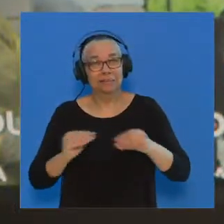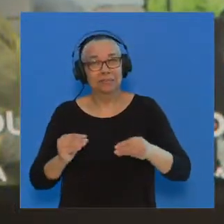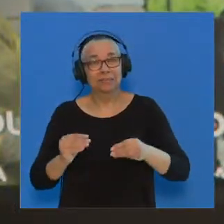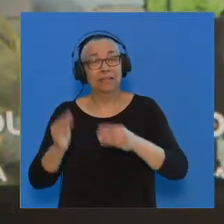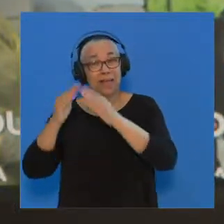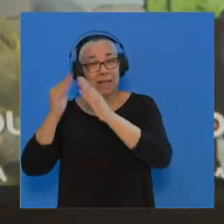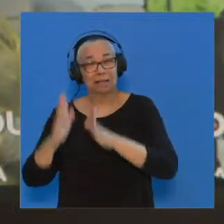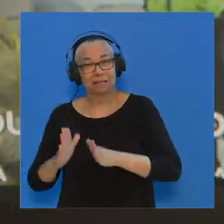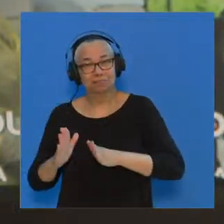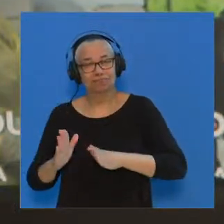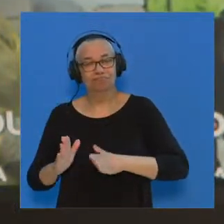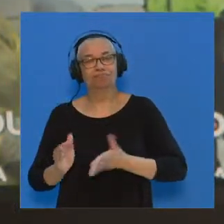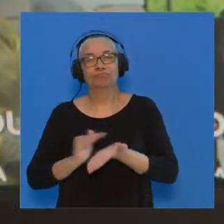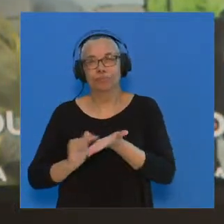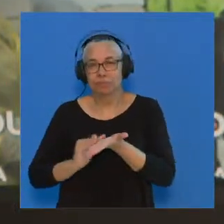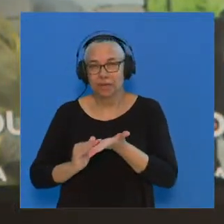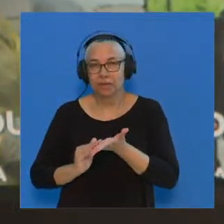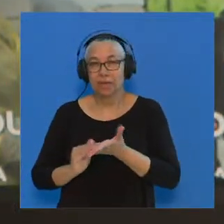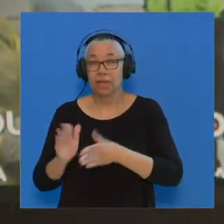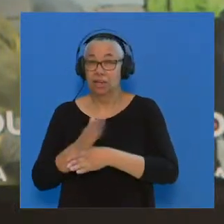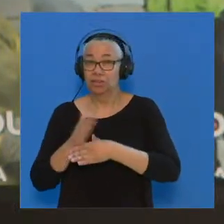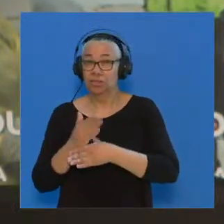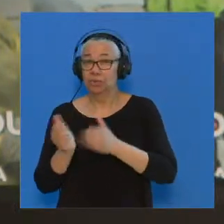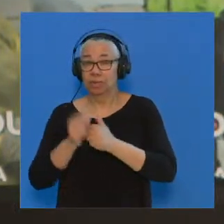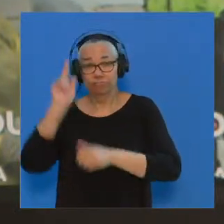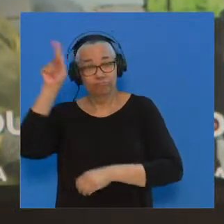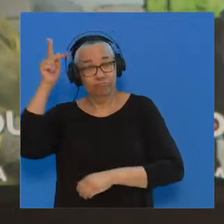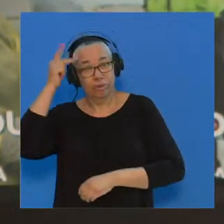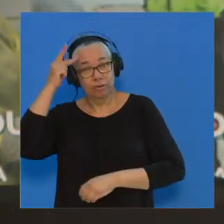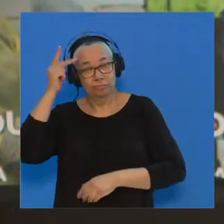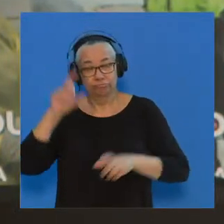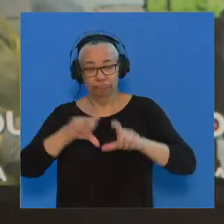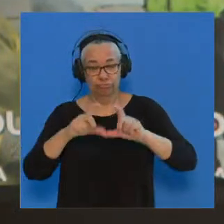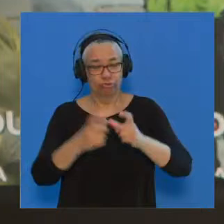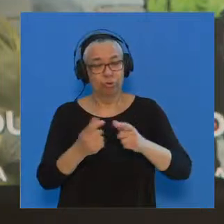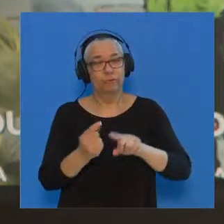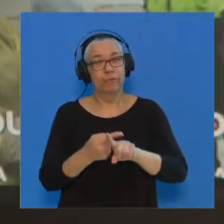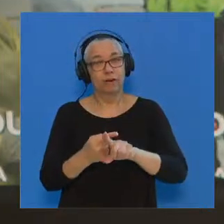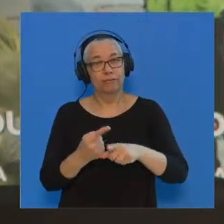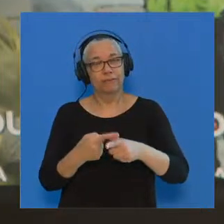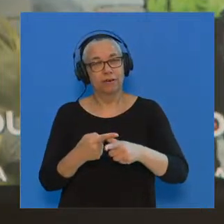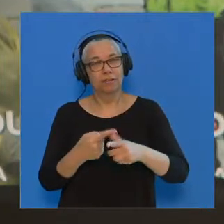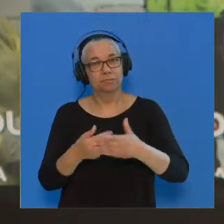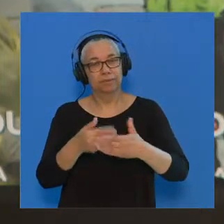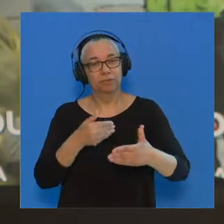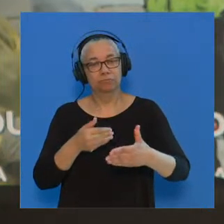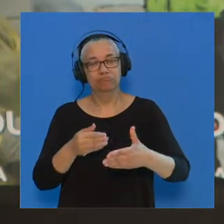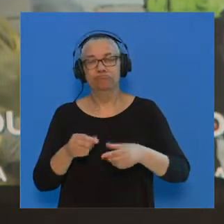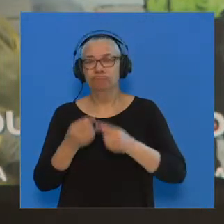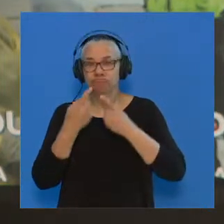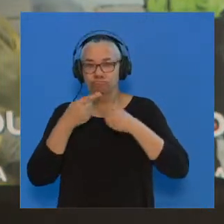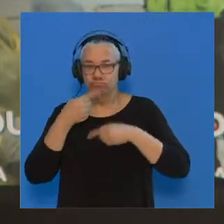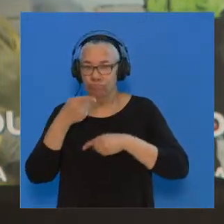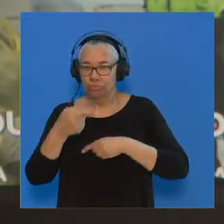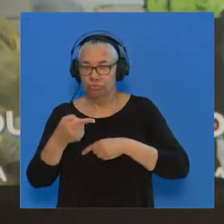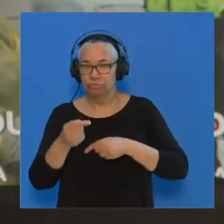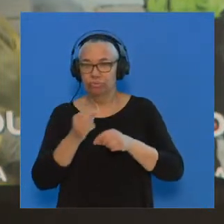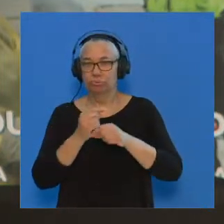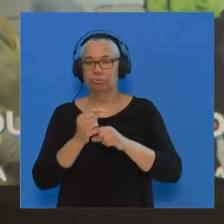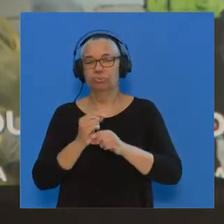with with my parliamentary colleagues first before it is disseminated in the public. Okay. Do I